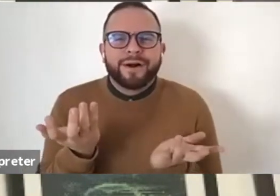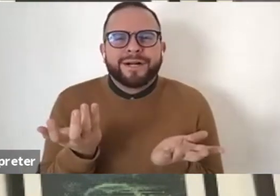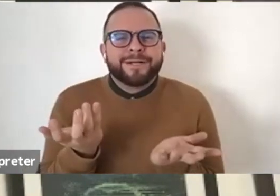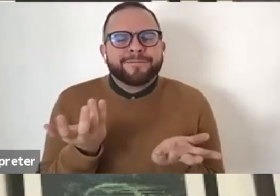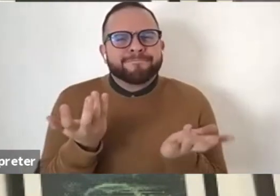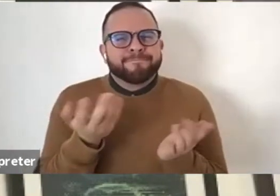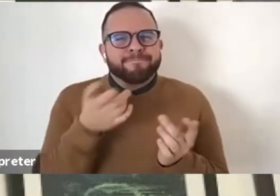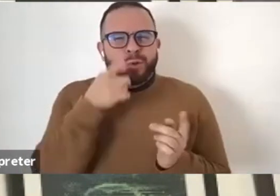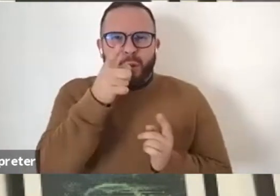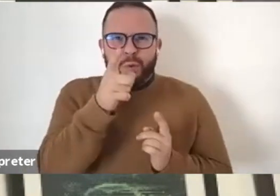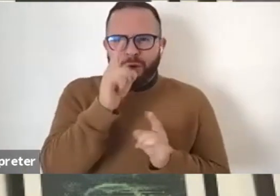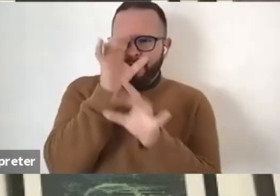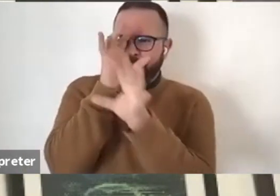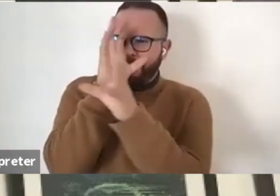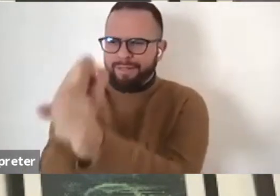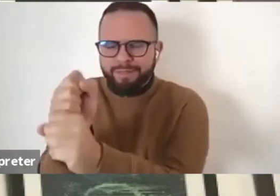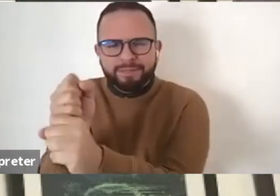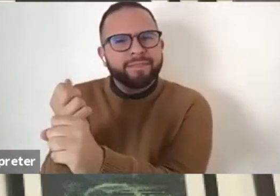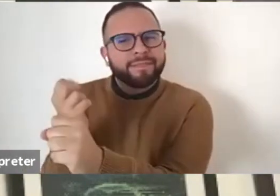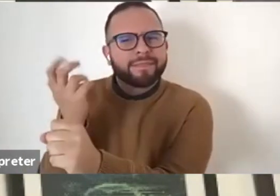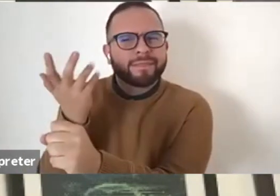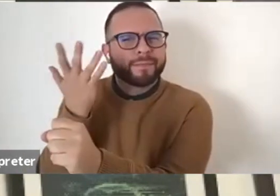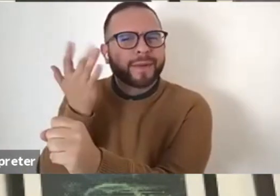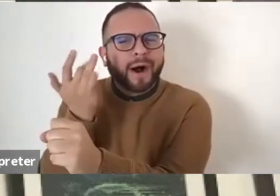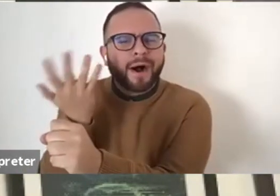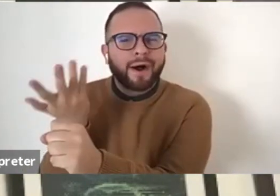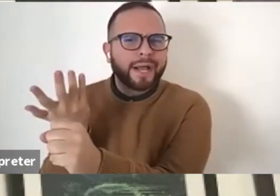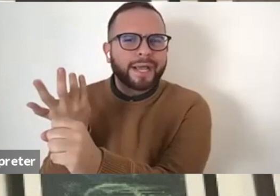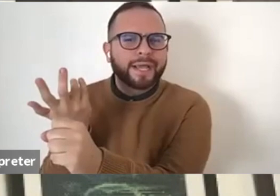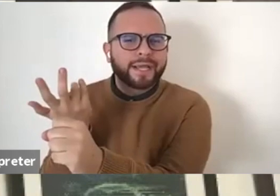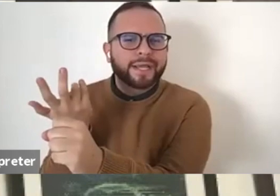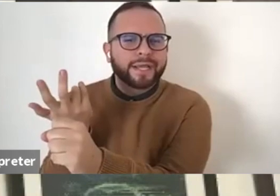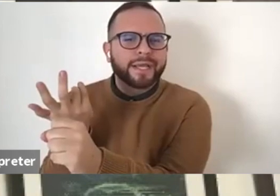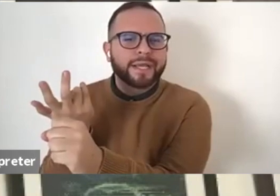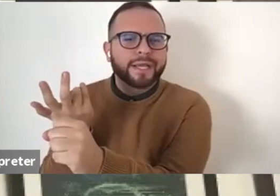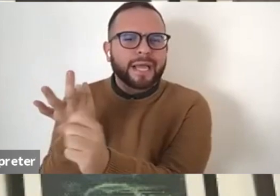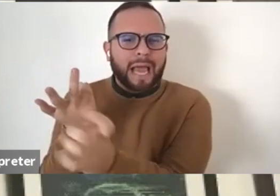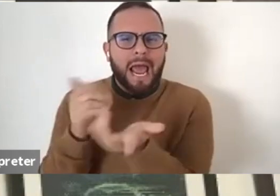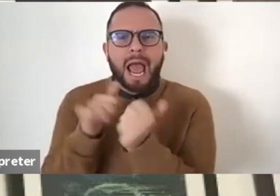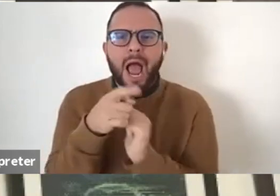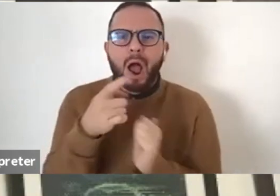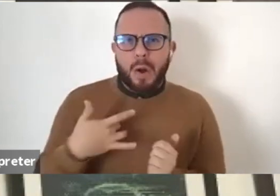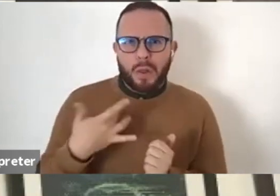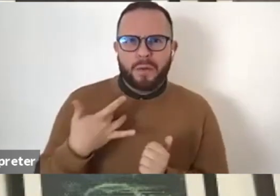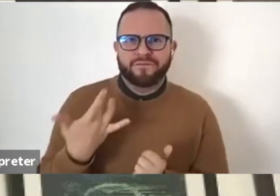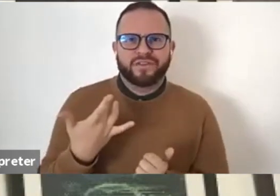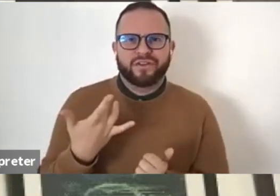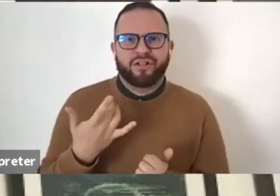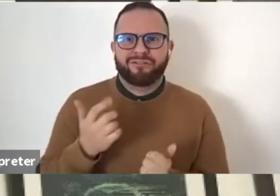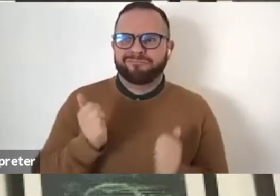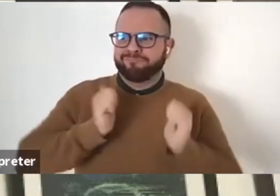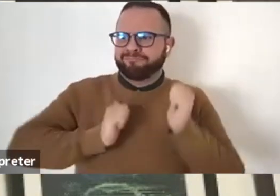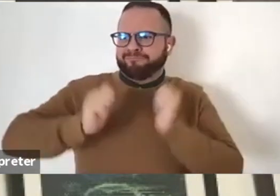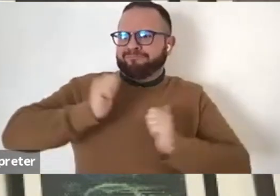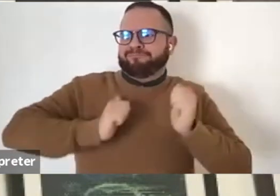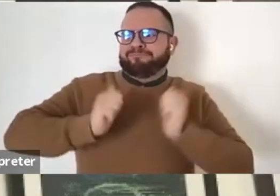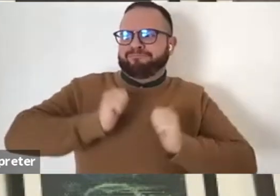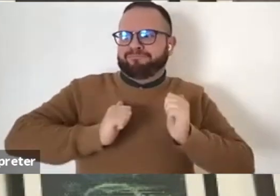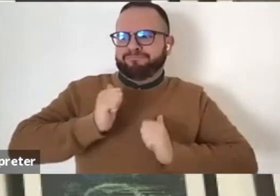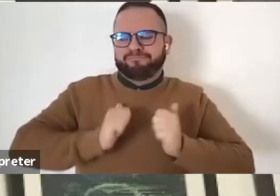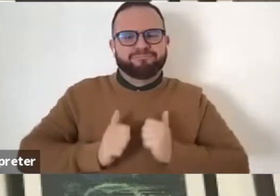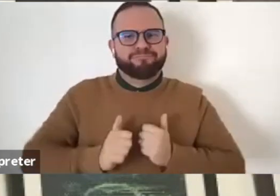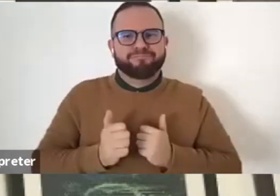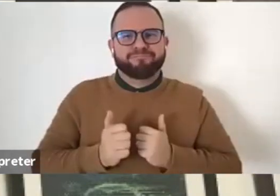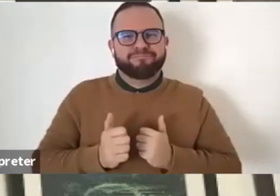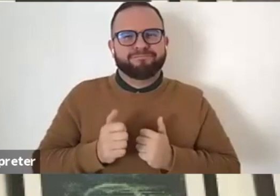attracted you to it, and then what was it like for you playing these two aspects of these